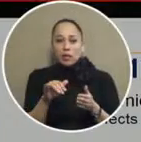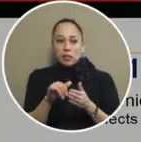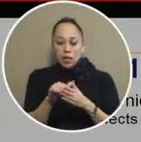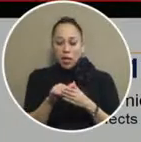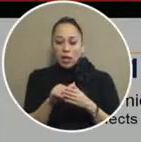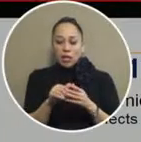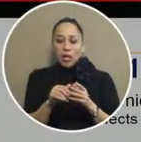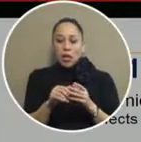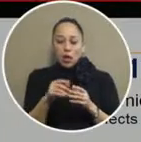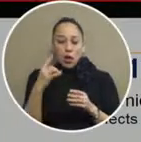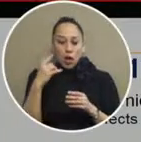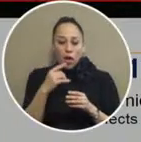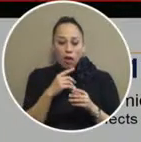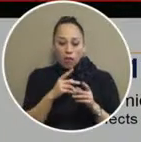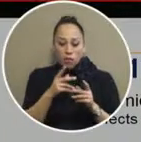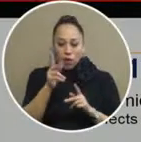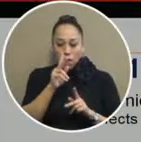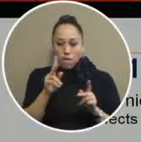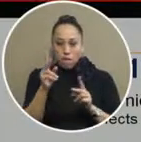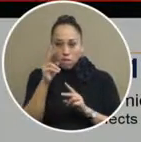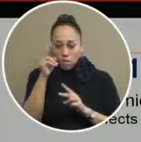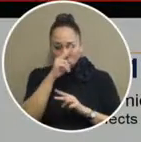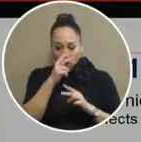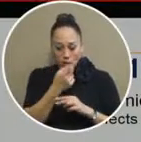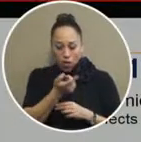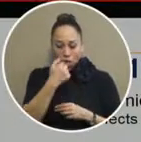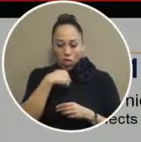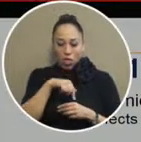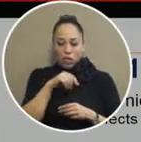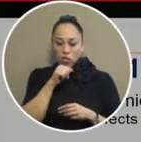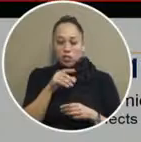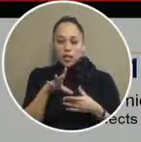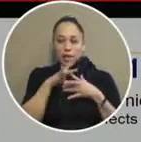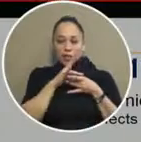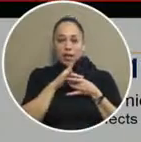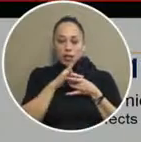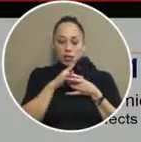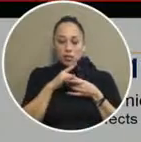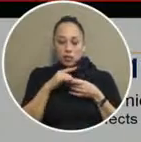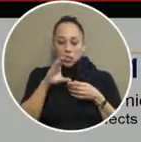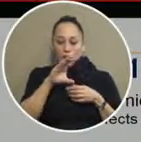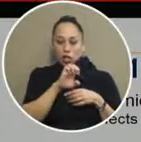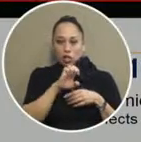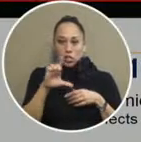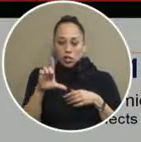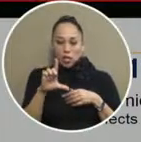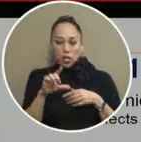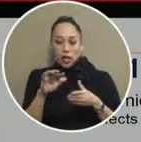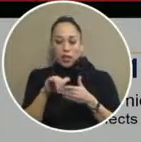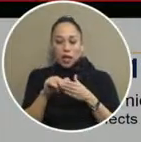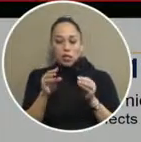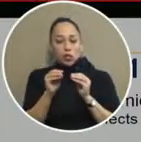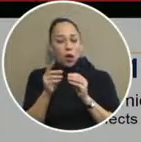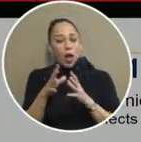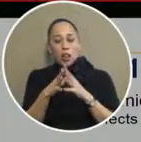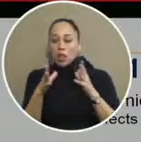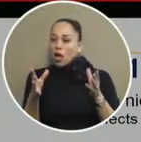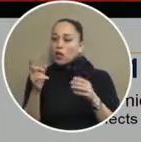cells and start replicating. There's still a lot more research that needs to be done and a lot more learning that we need